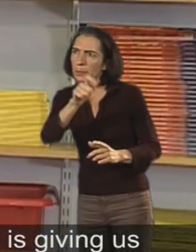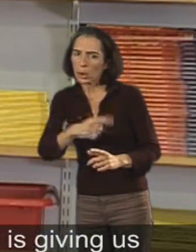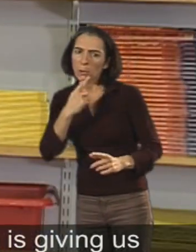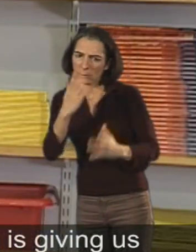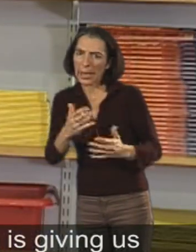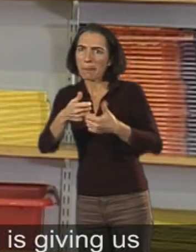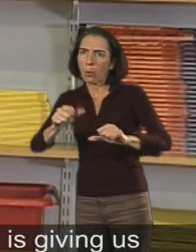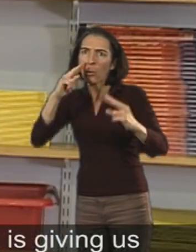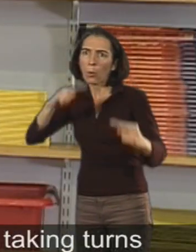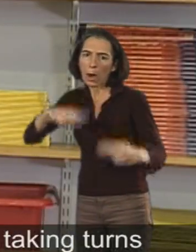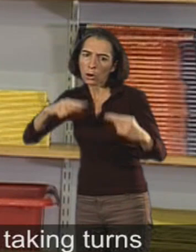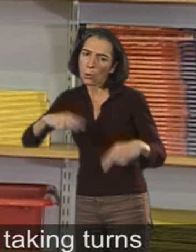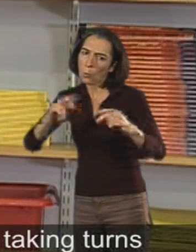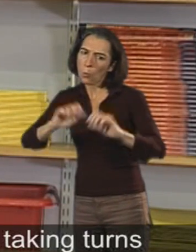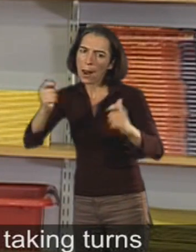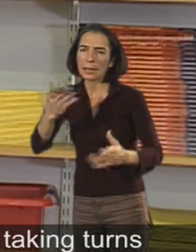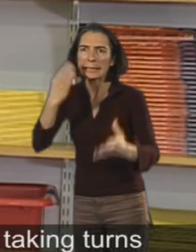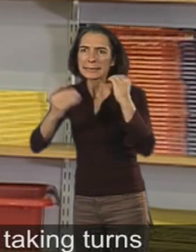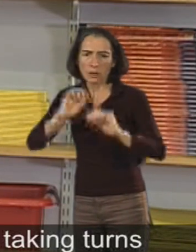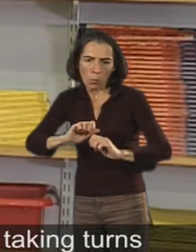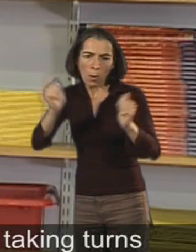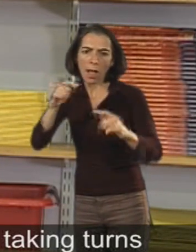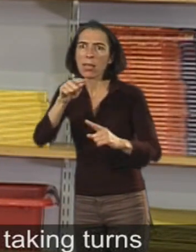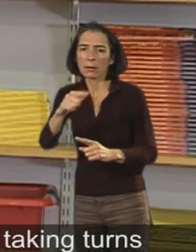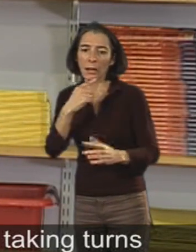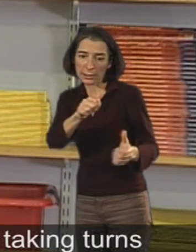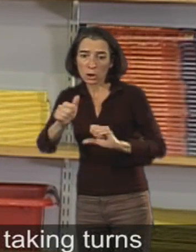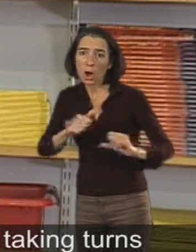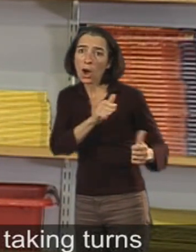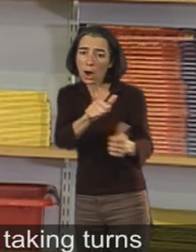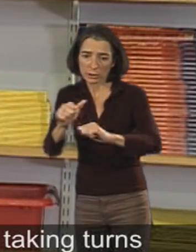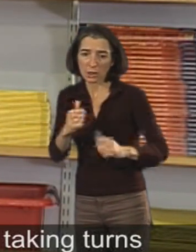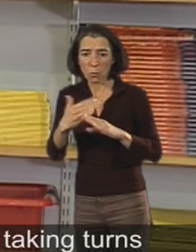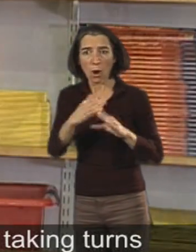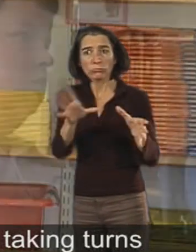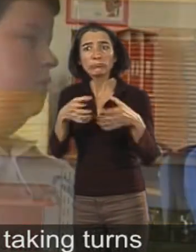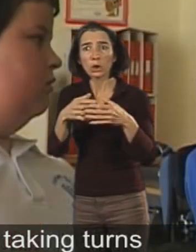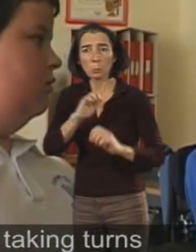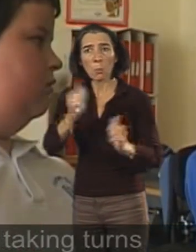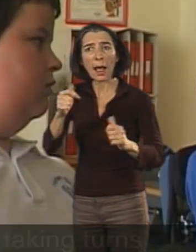contact now, they are listening when we're talking to them, and they're taking turns and working as a group. Yeah.